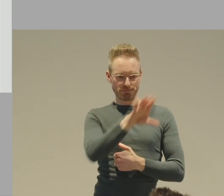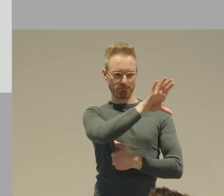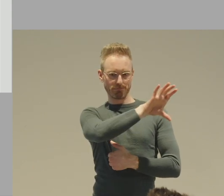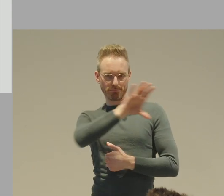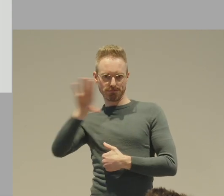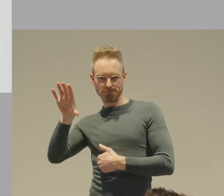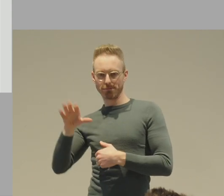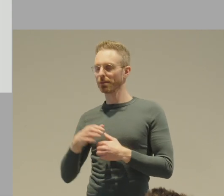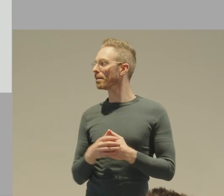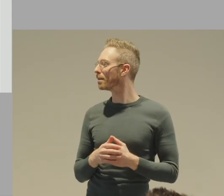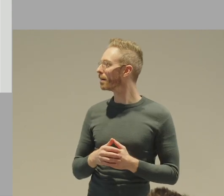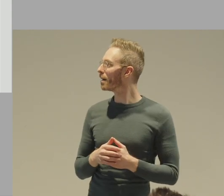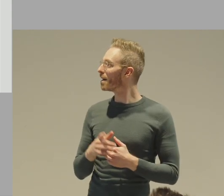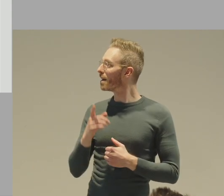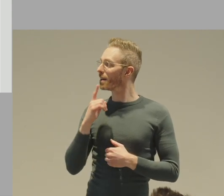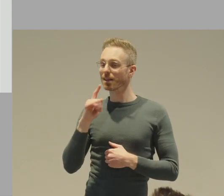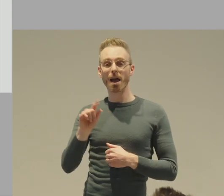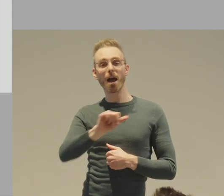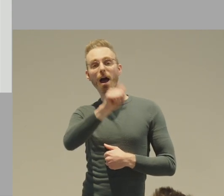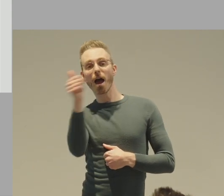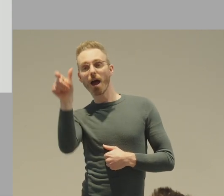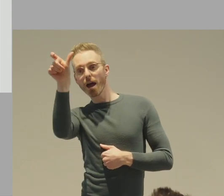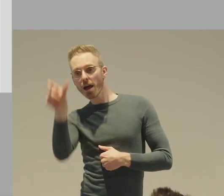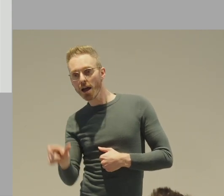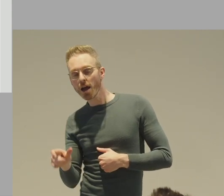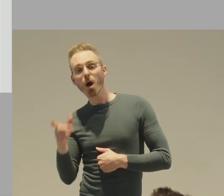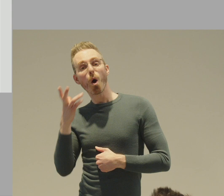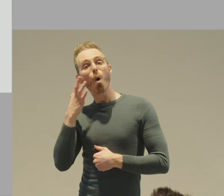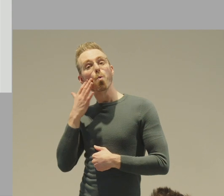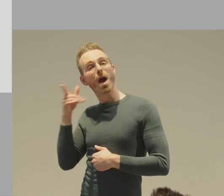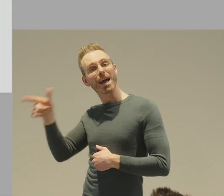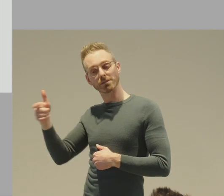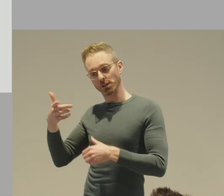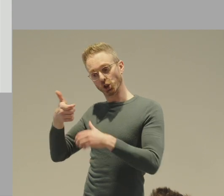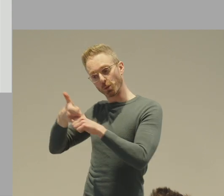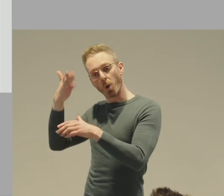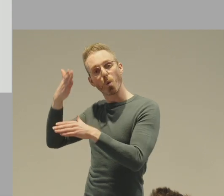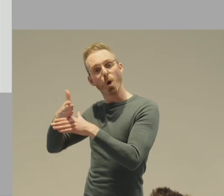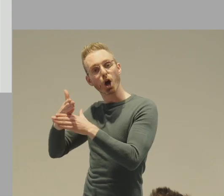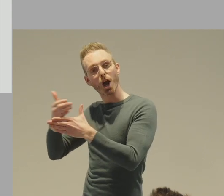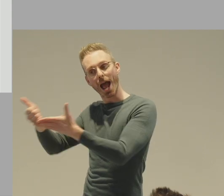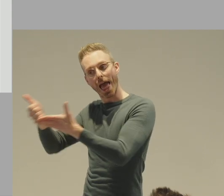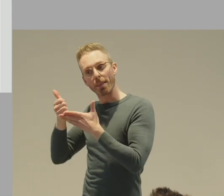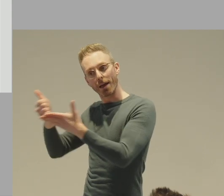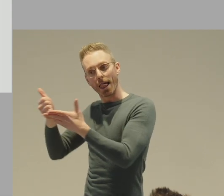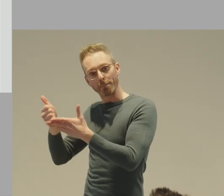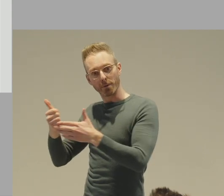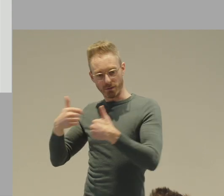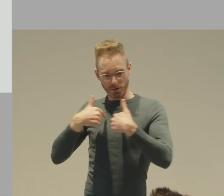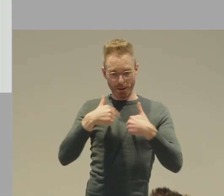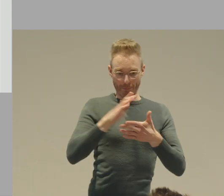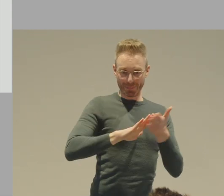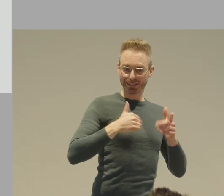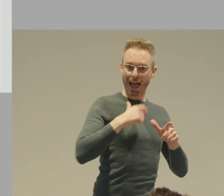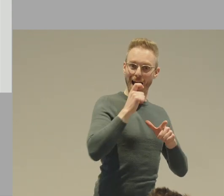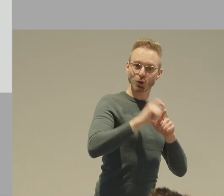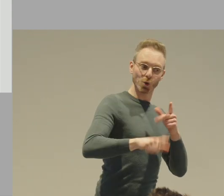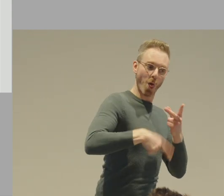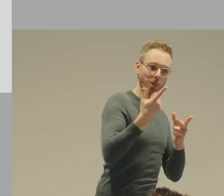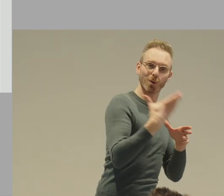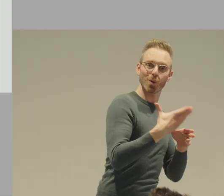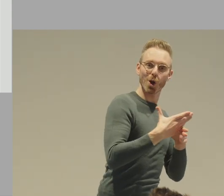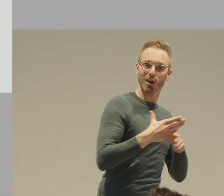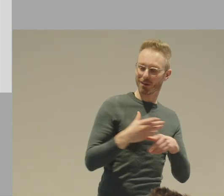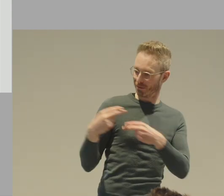is doing this activity, are you performing other duties? If so, what are these? The answer is always no. Because if you are